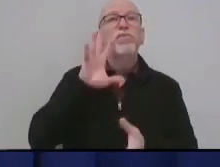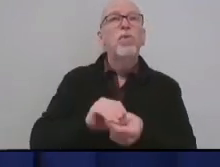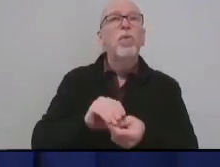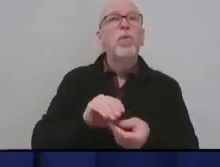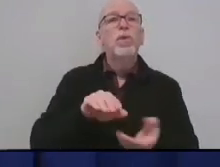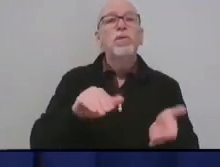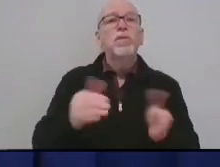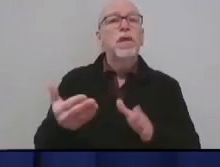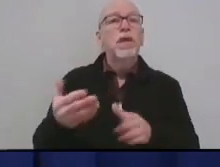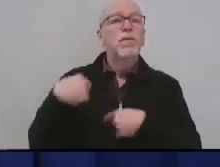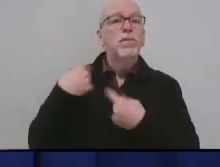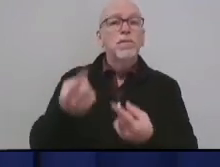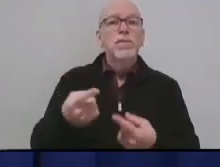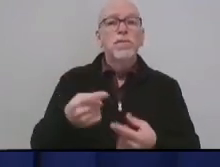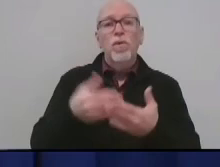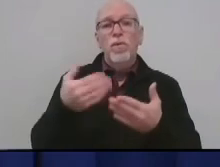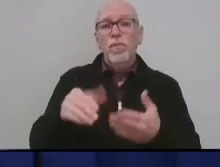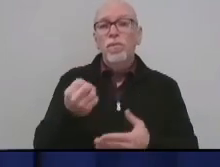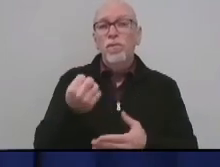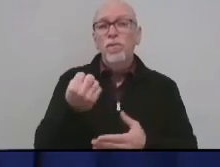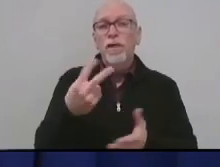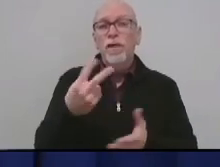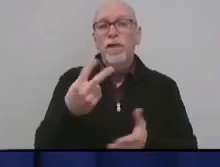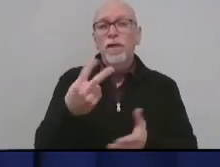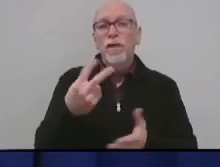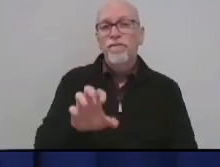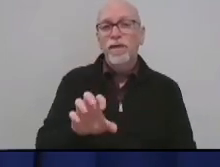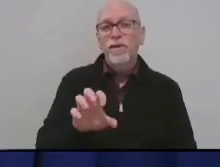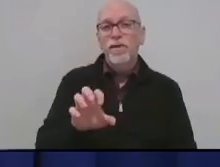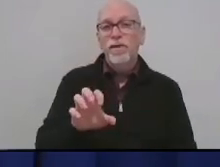to nearly 12,500 when